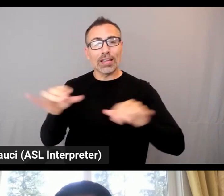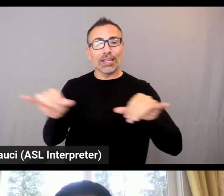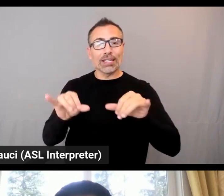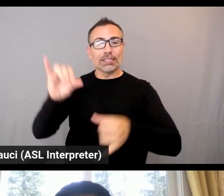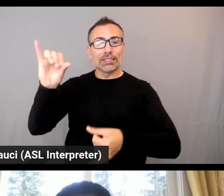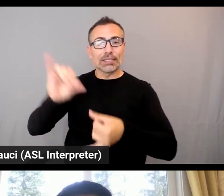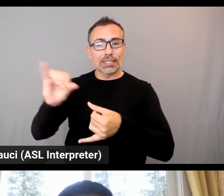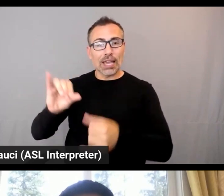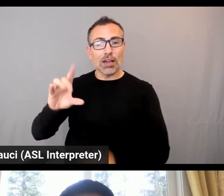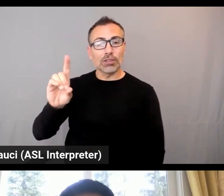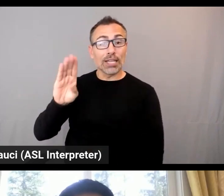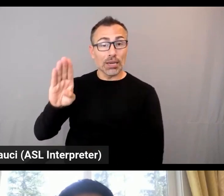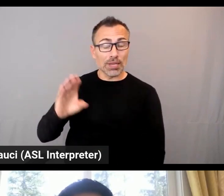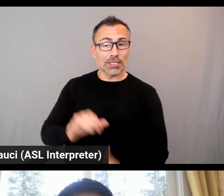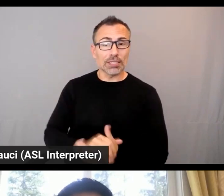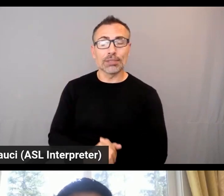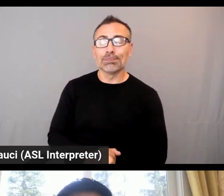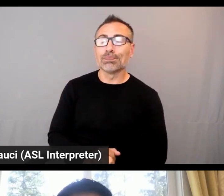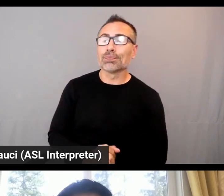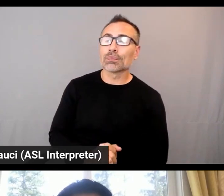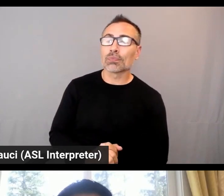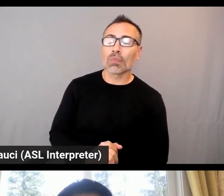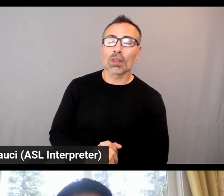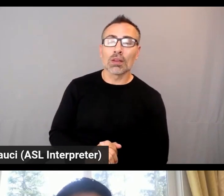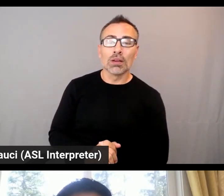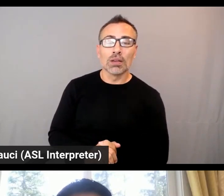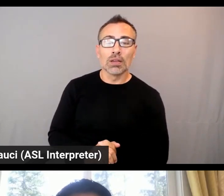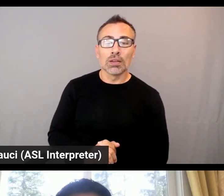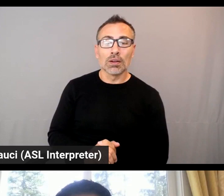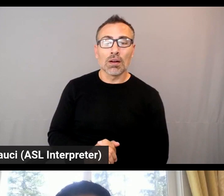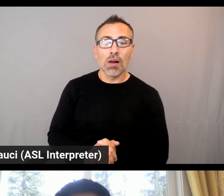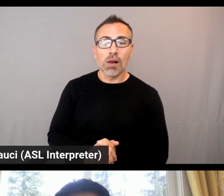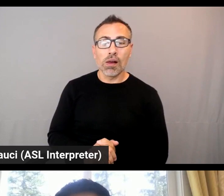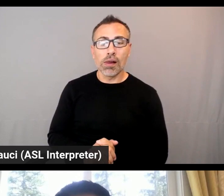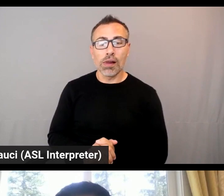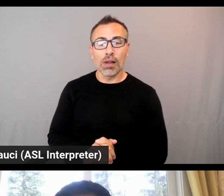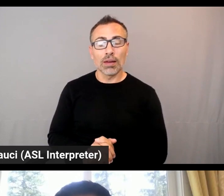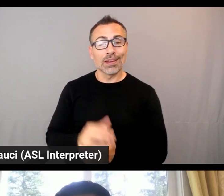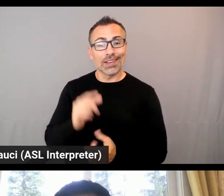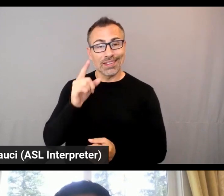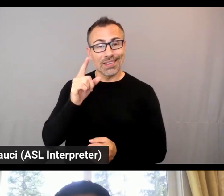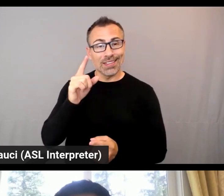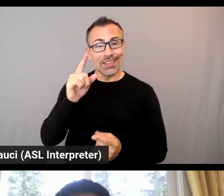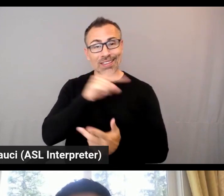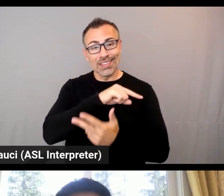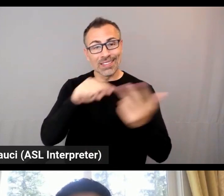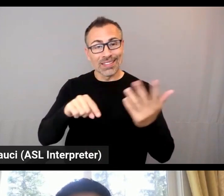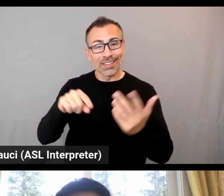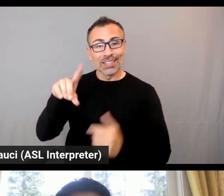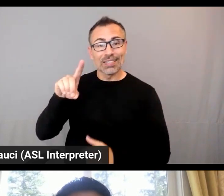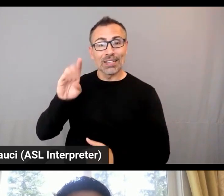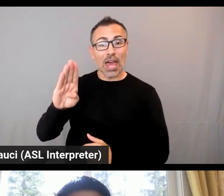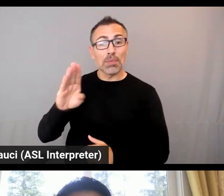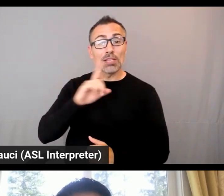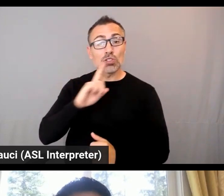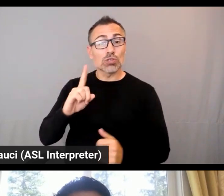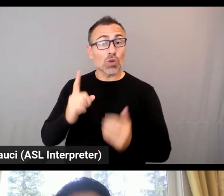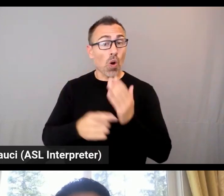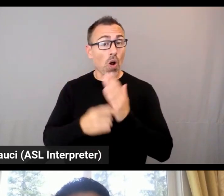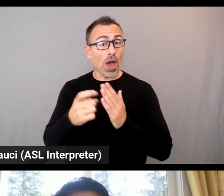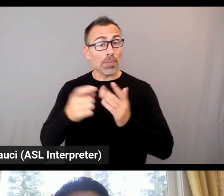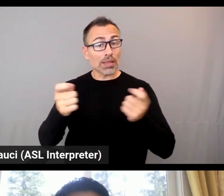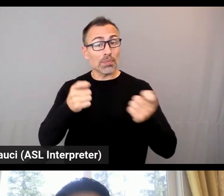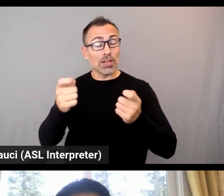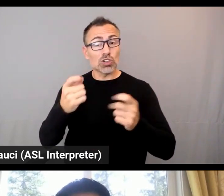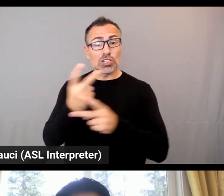cloud. So these are automatically managed databases that take care of mundane